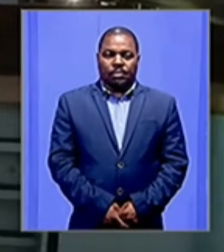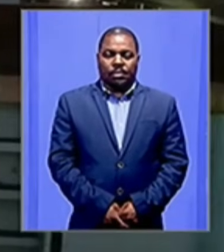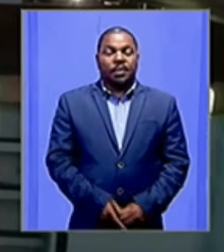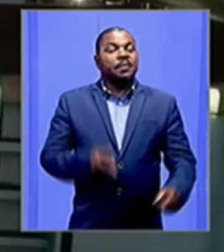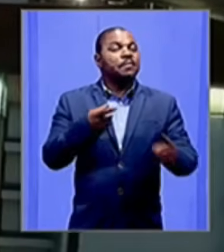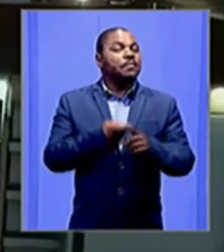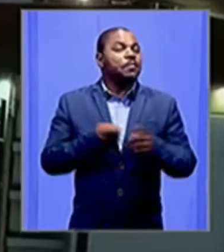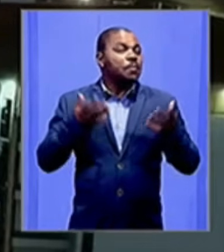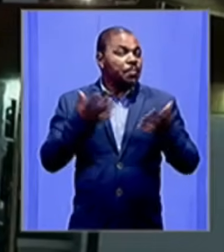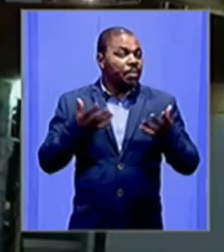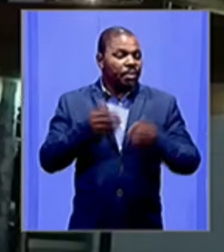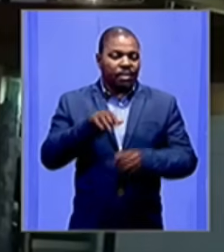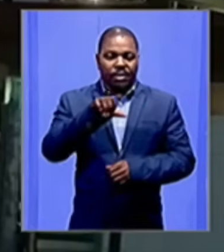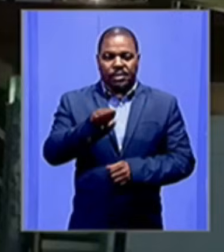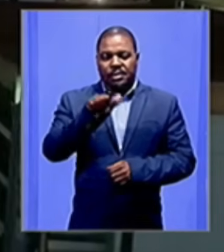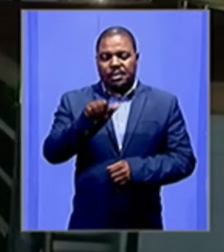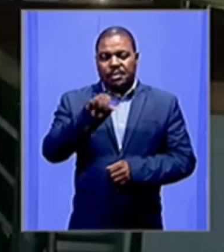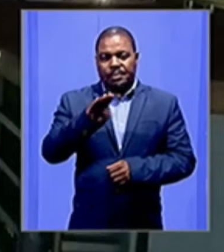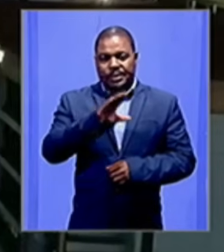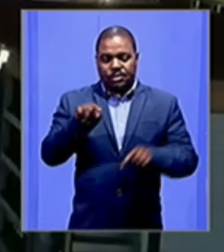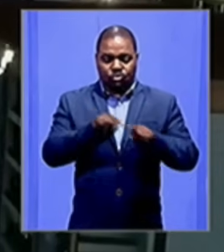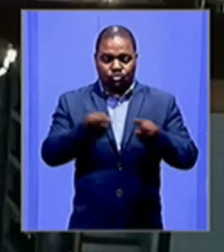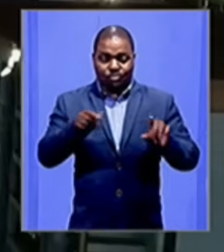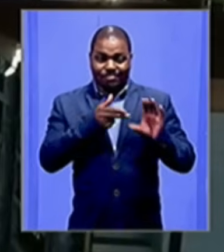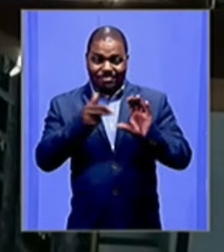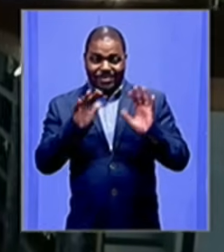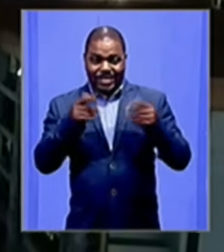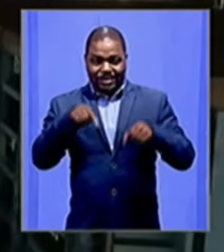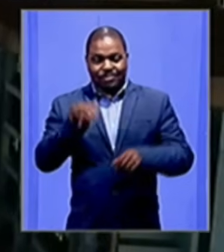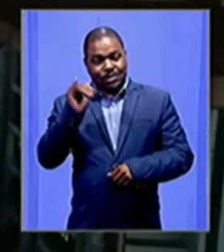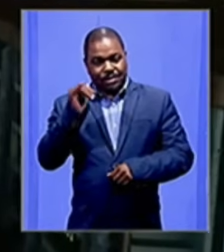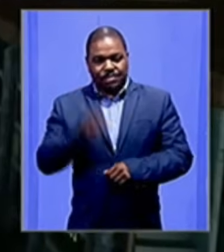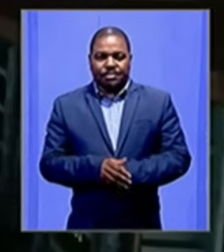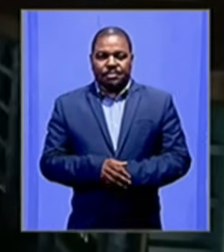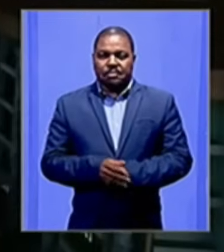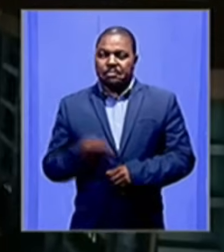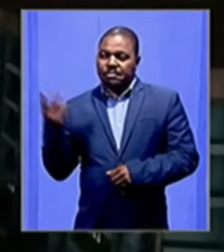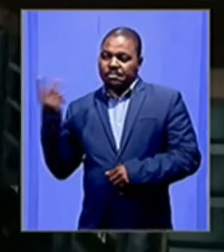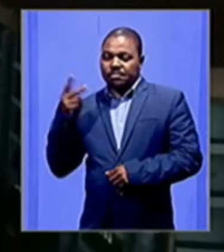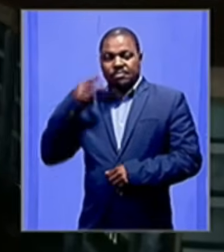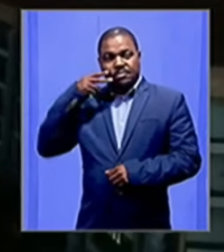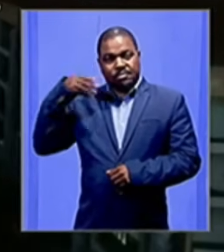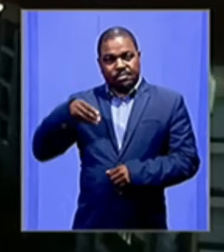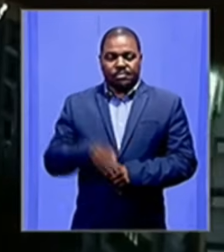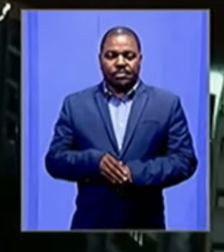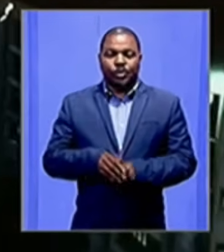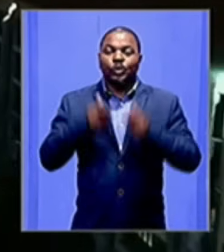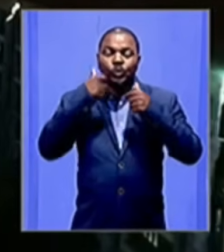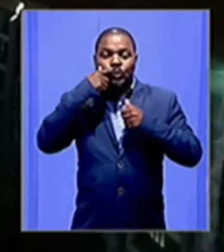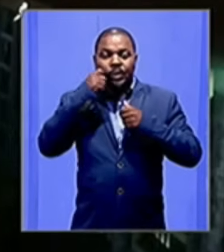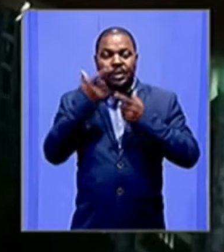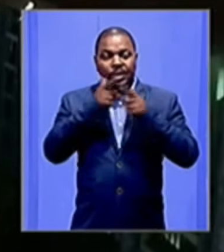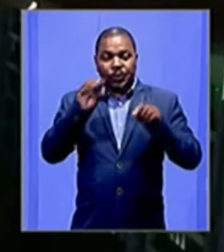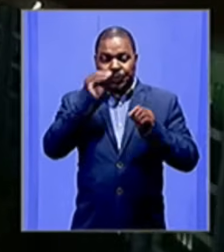Ka tlhamalalo go tswa SABC Studio 10 Auckland Park, Johannesburg. Na le Augustine Letlalo re go tlisa kgaso ya dikgang tsa